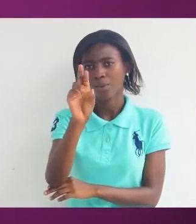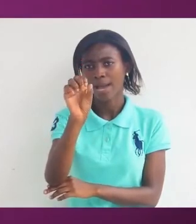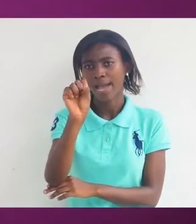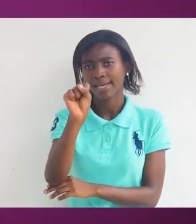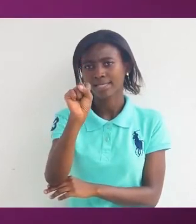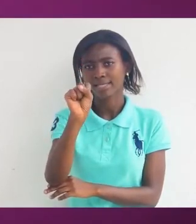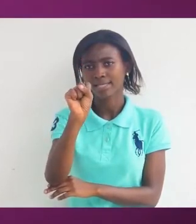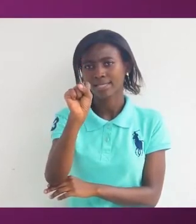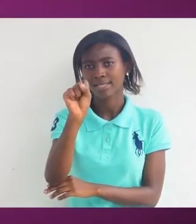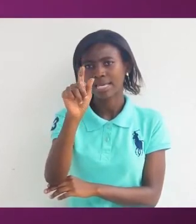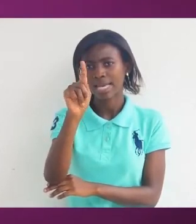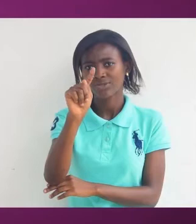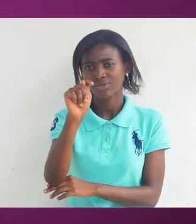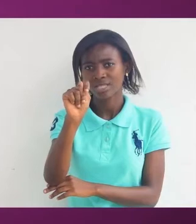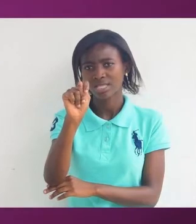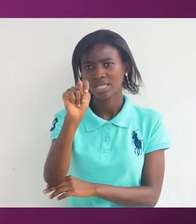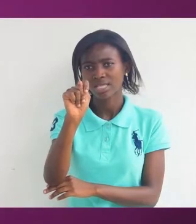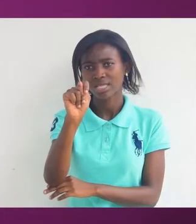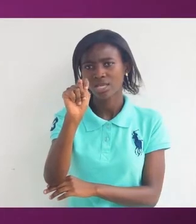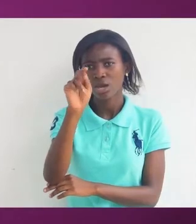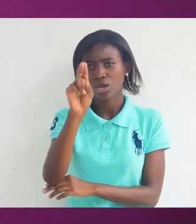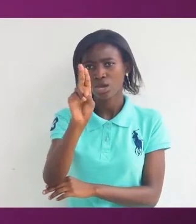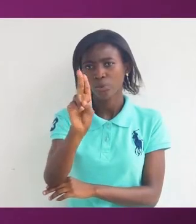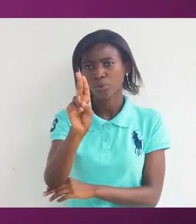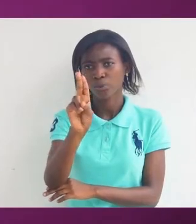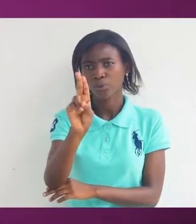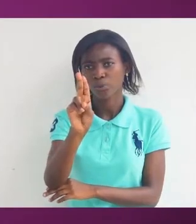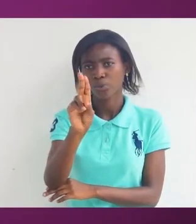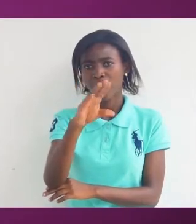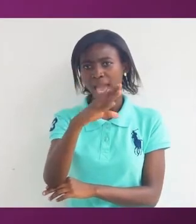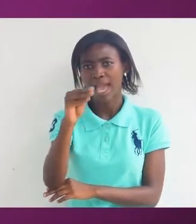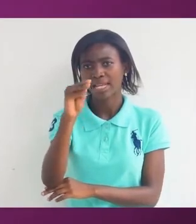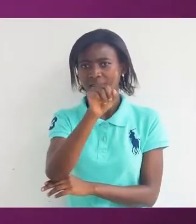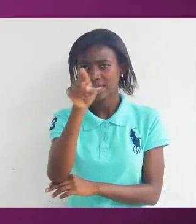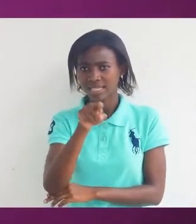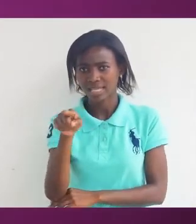S, C, U, and Z.